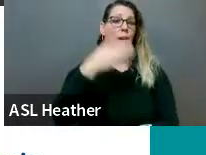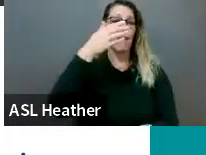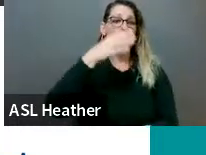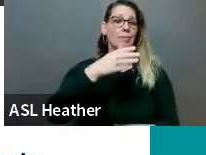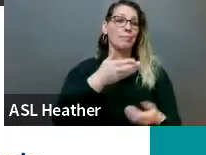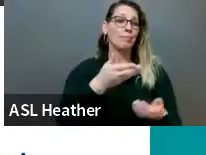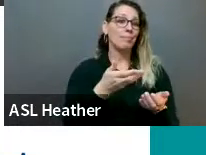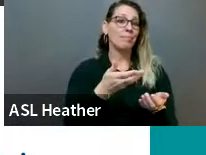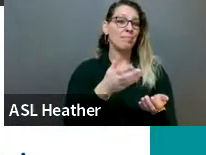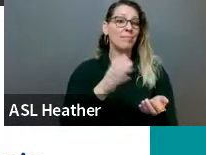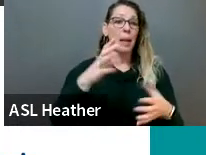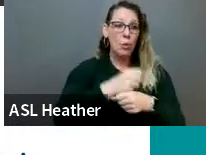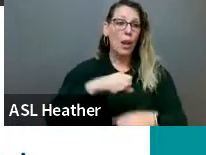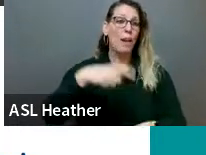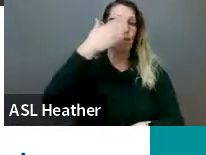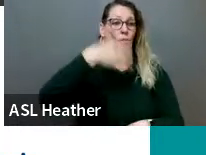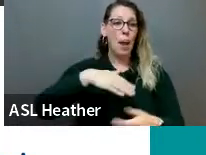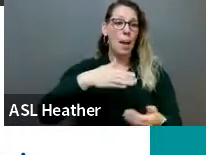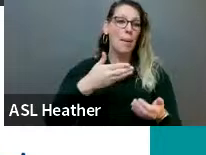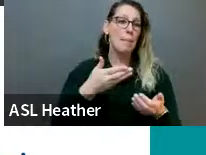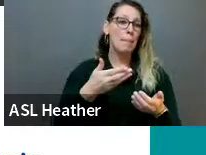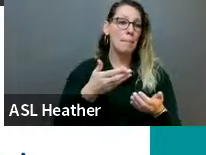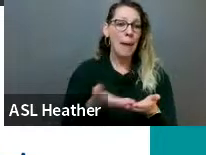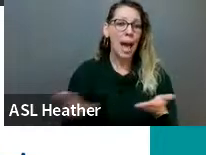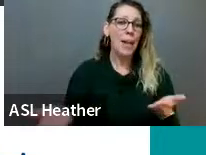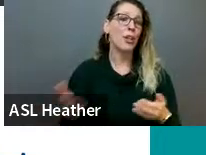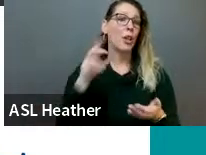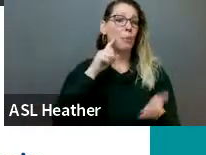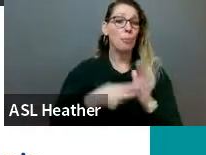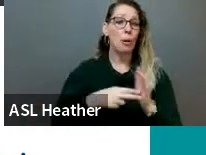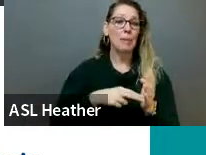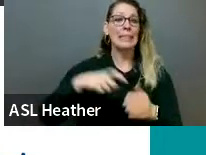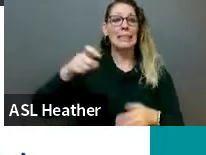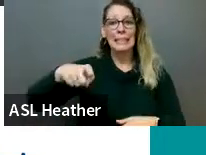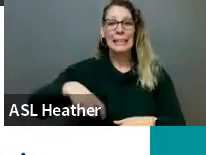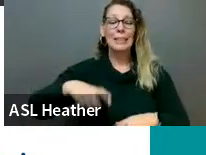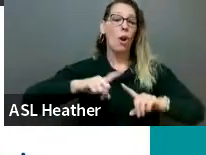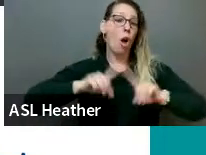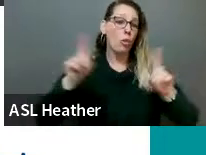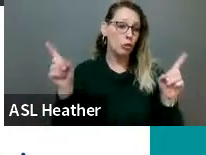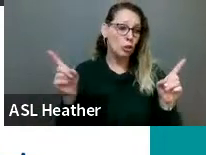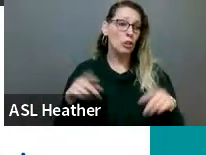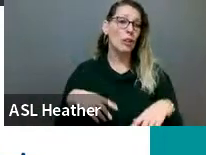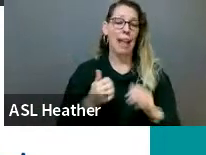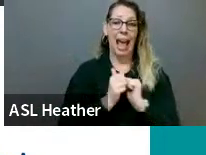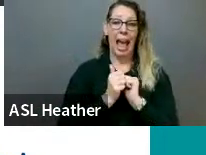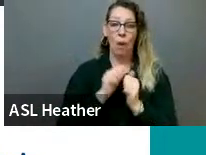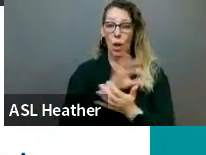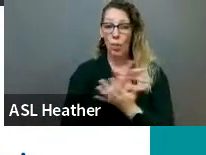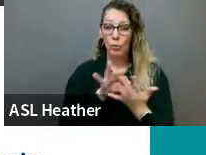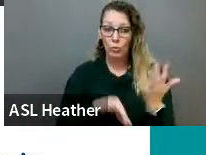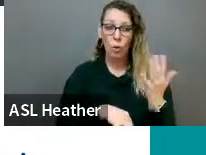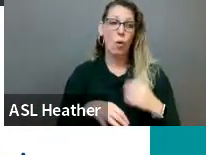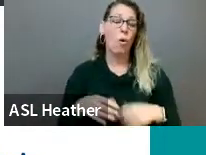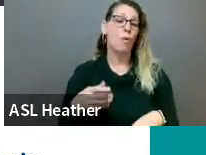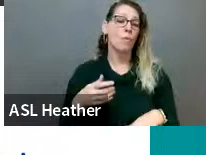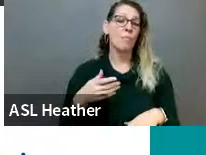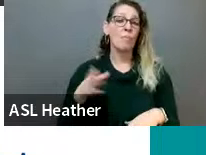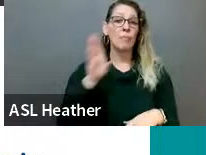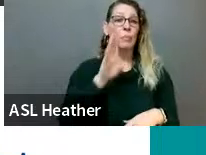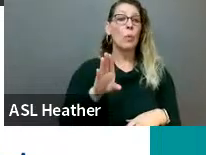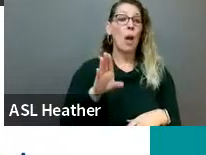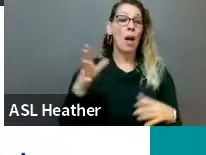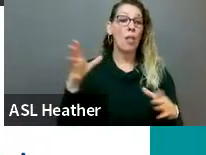we describe the purpose and need and the alternatives and how those alternatives were chosen. For us, it will